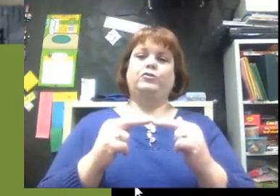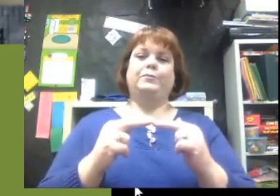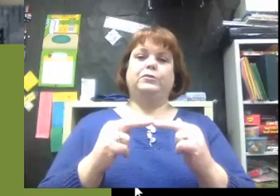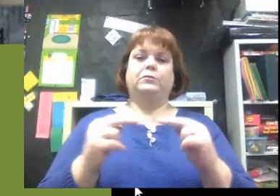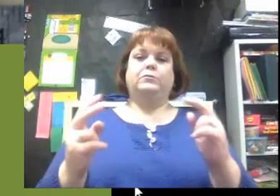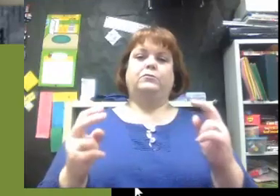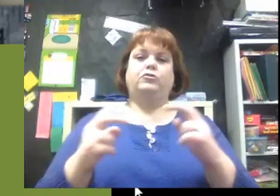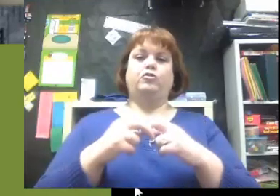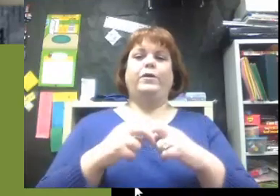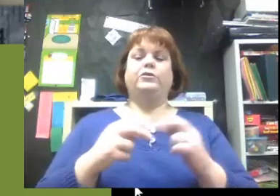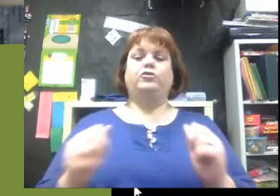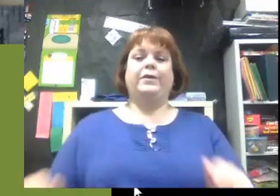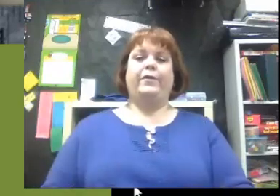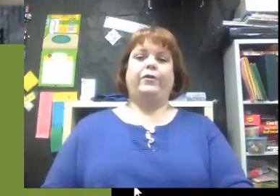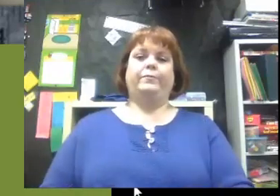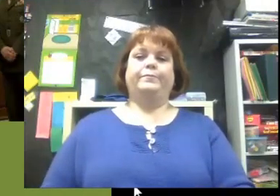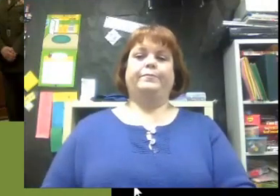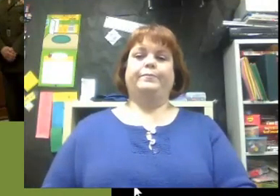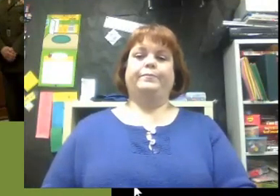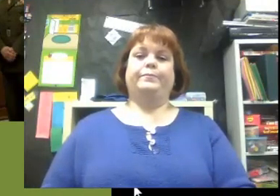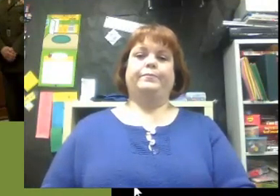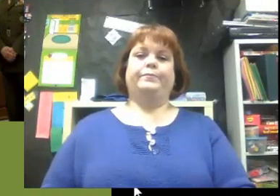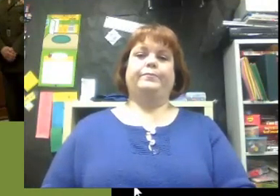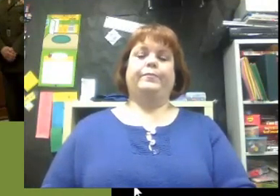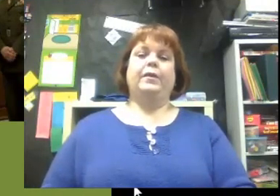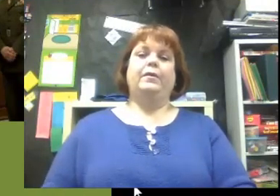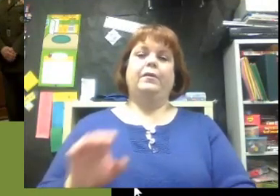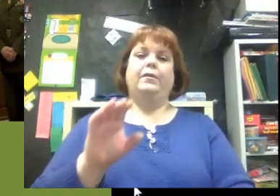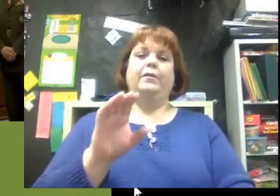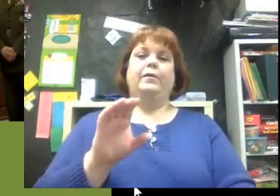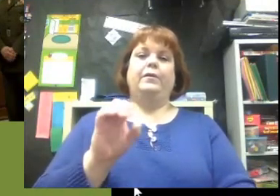straps joined together.